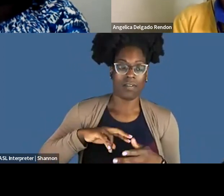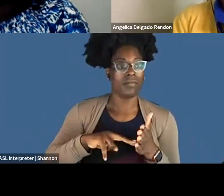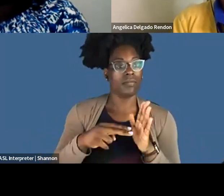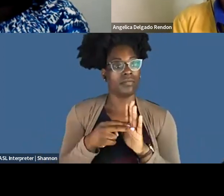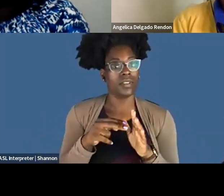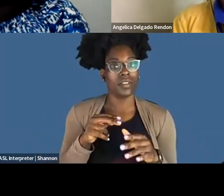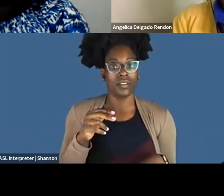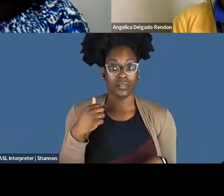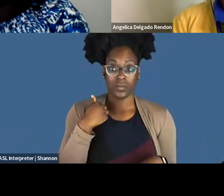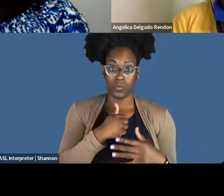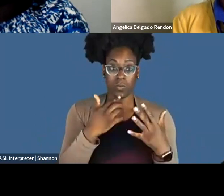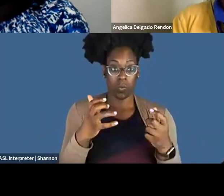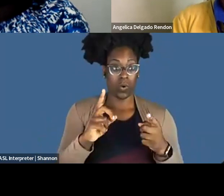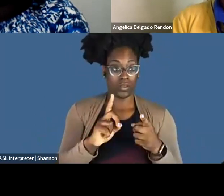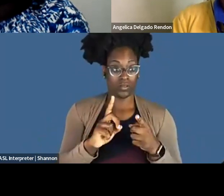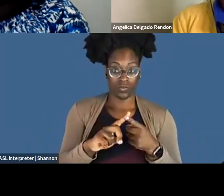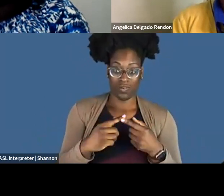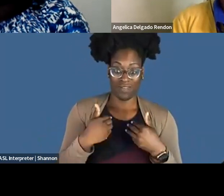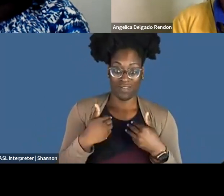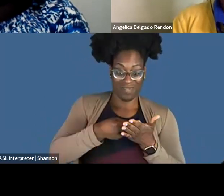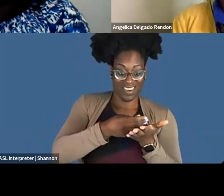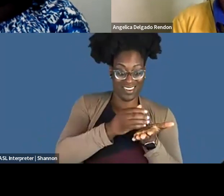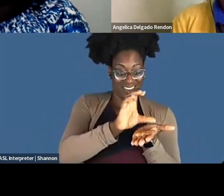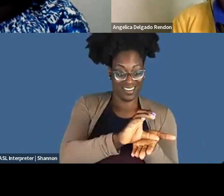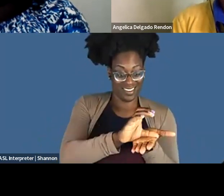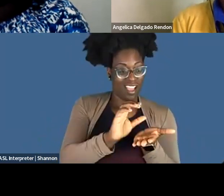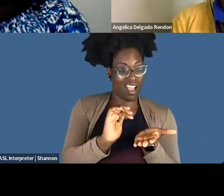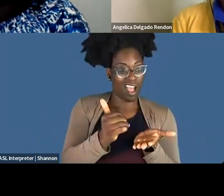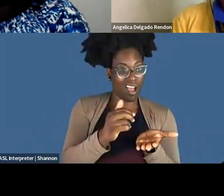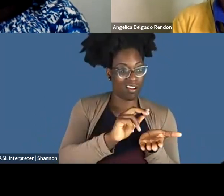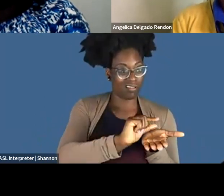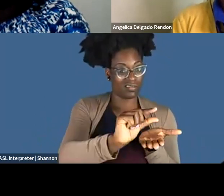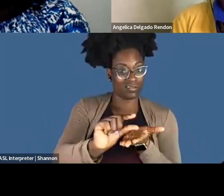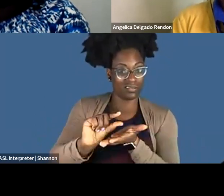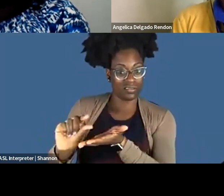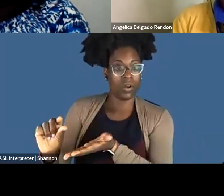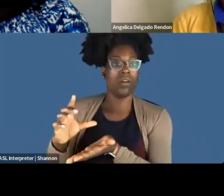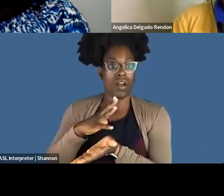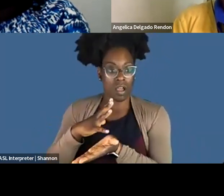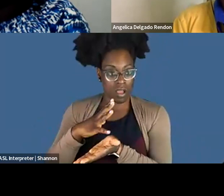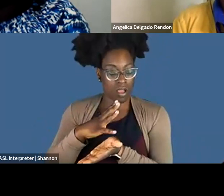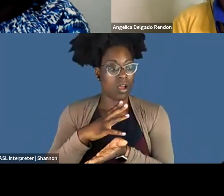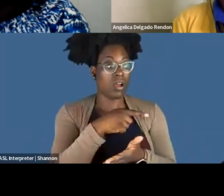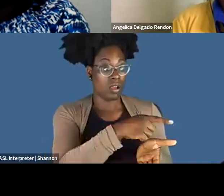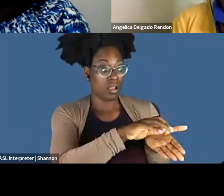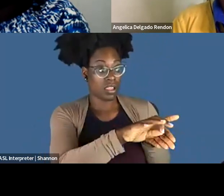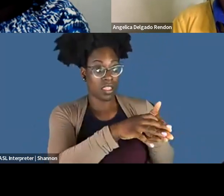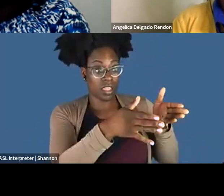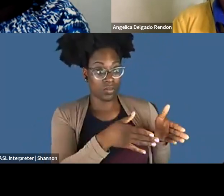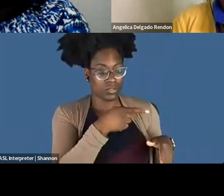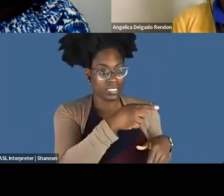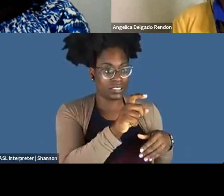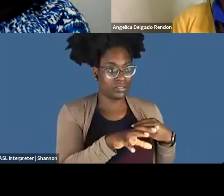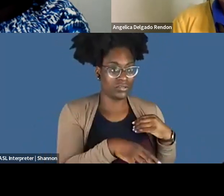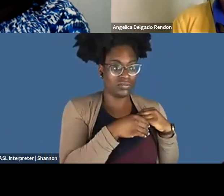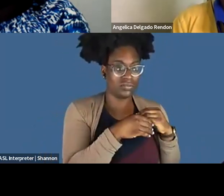distribute those funds, we need additional hours for our accountants. We need additional hours